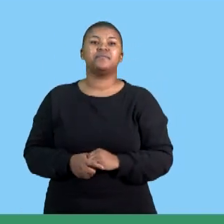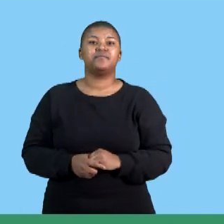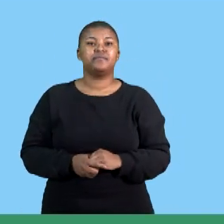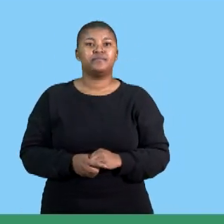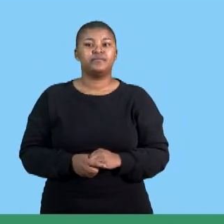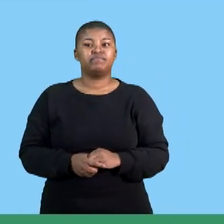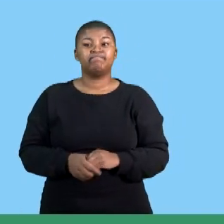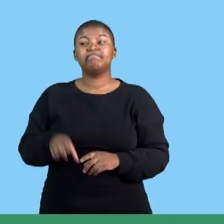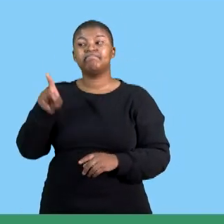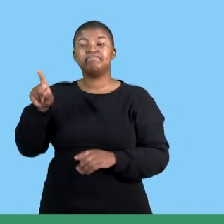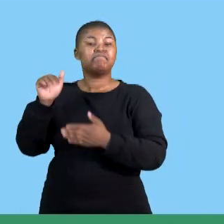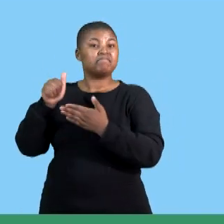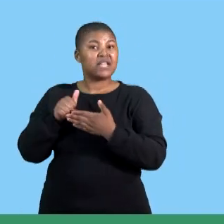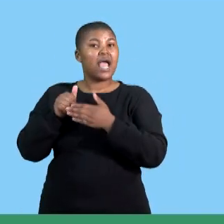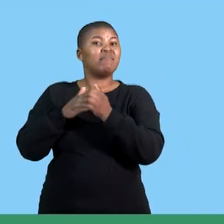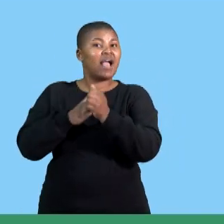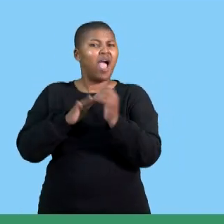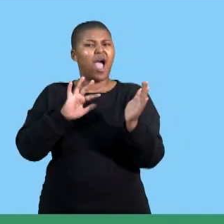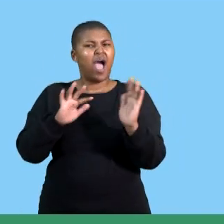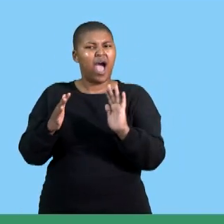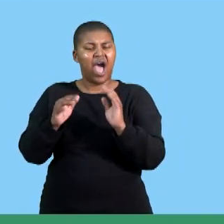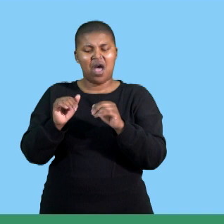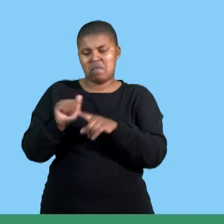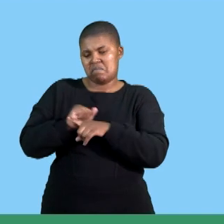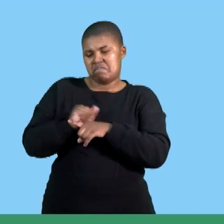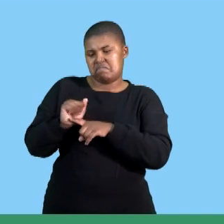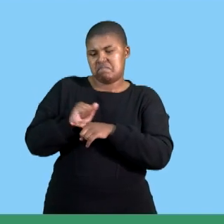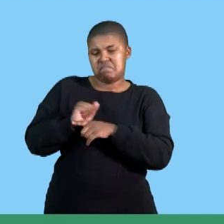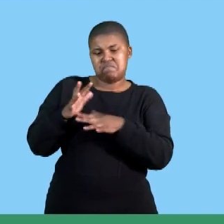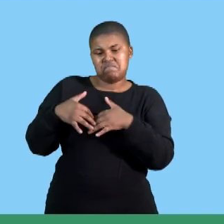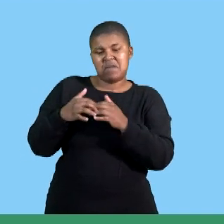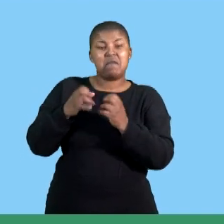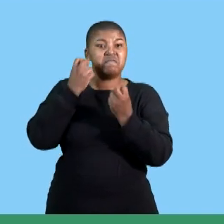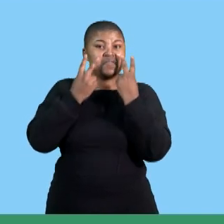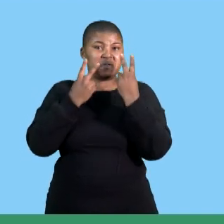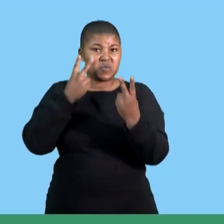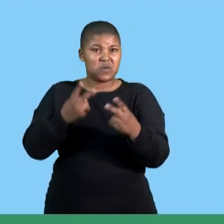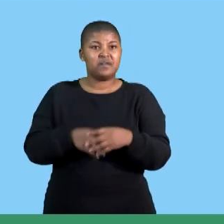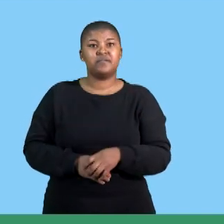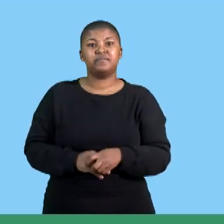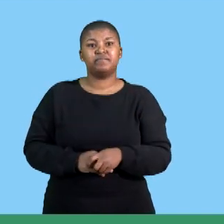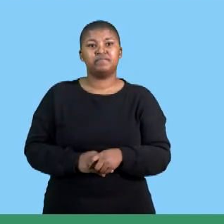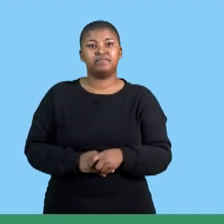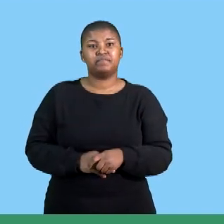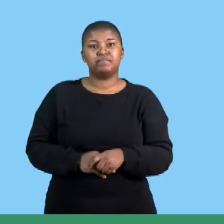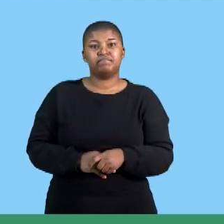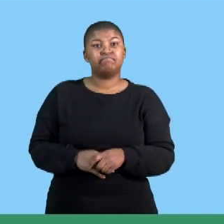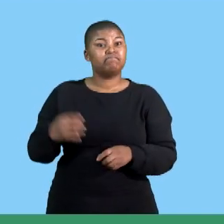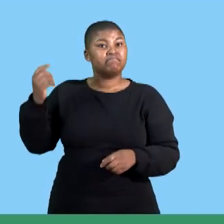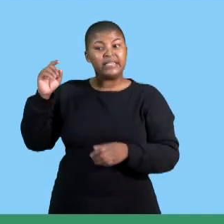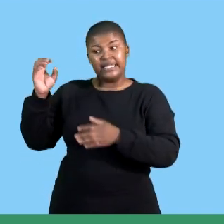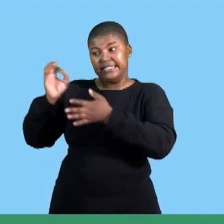So we have guidelines on how to prepare transparencies or slides. First, you need to summarize the text that